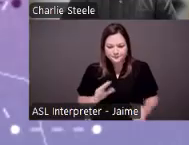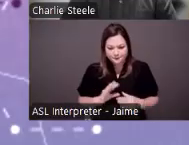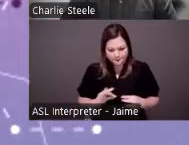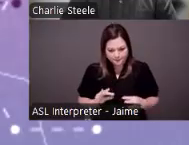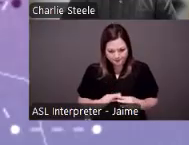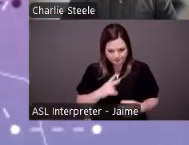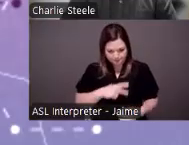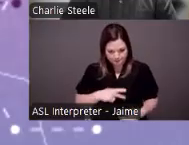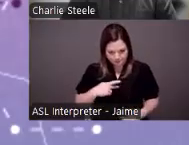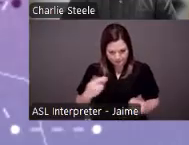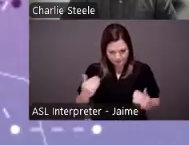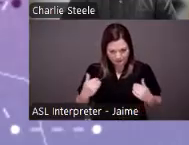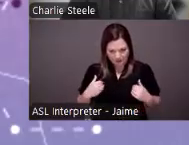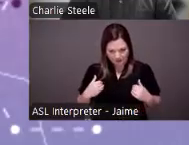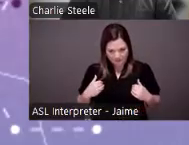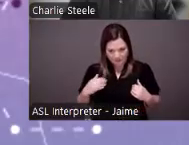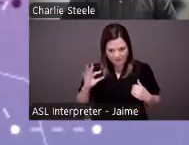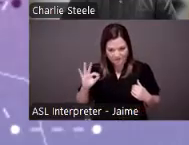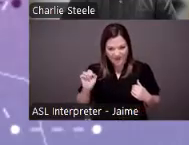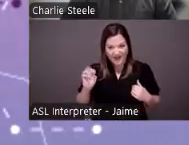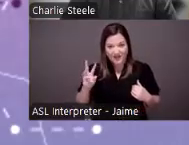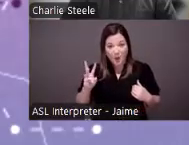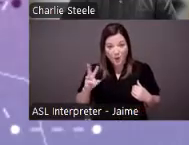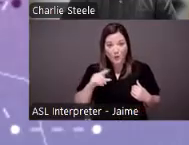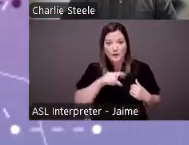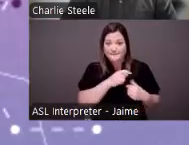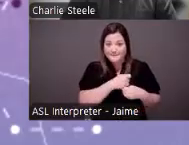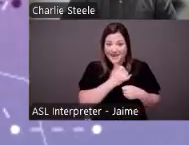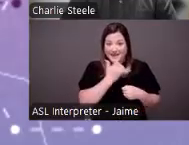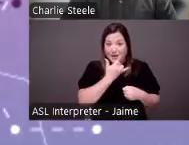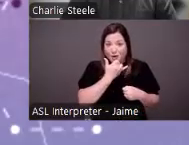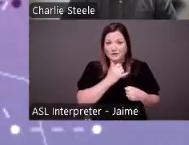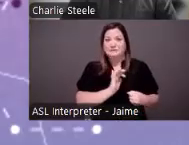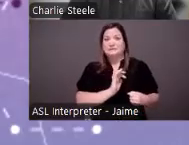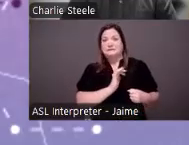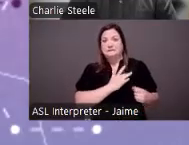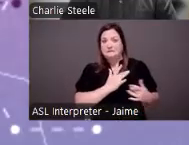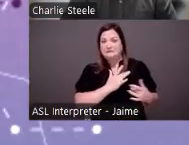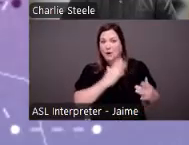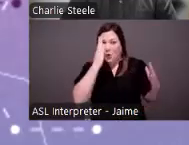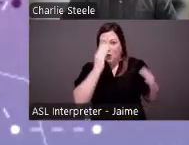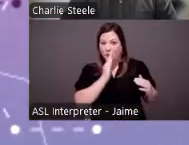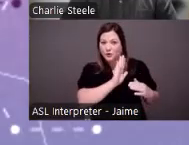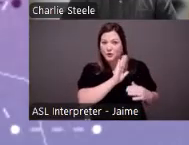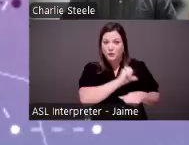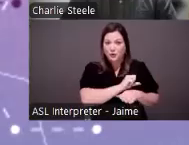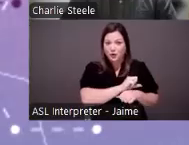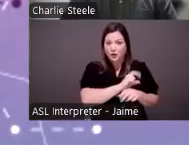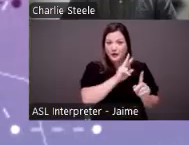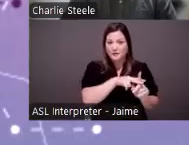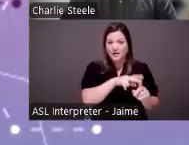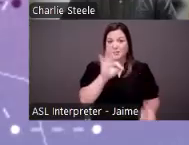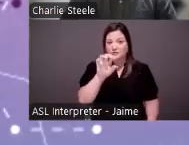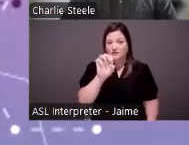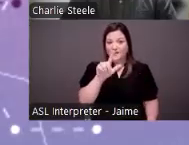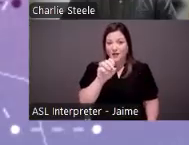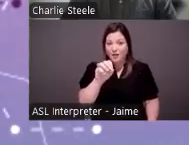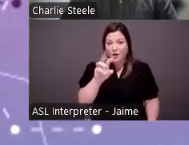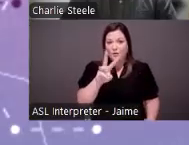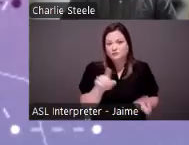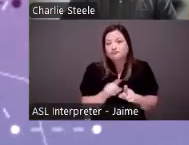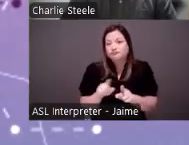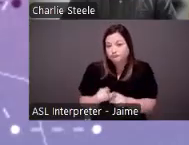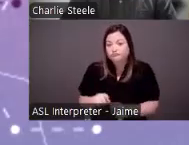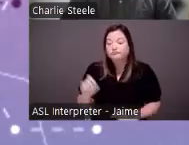and having a fellow make errors is also a concern. I would hope your work would be applied to fellows also. This is a very good point